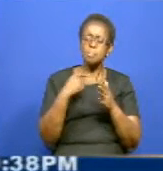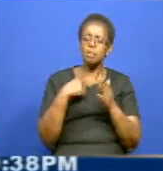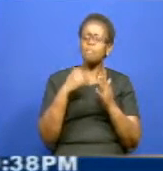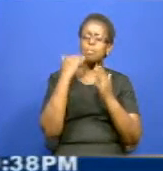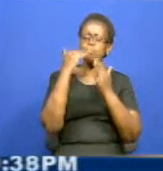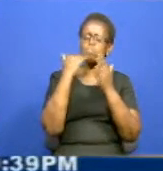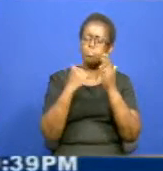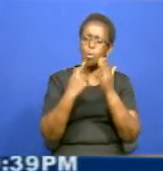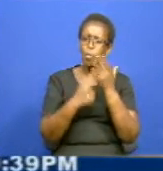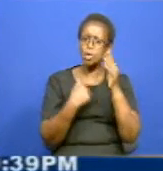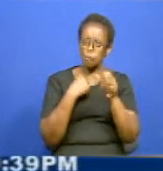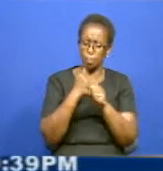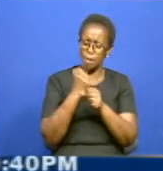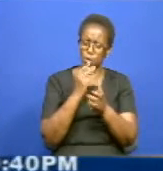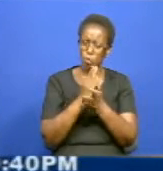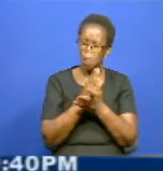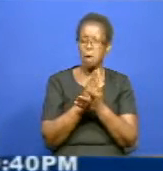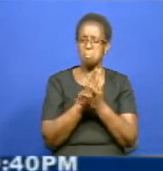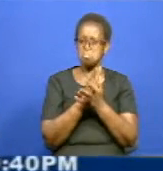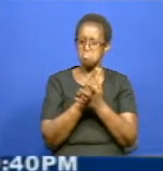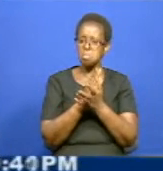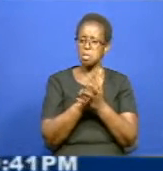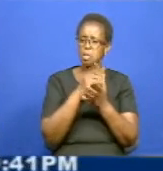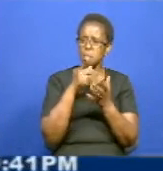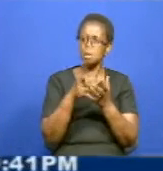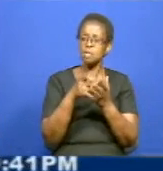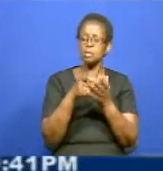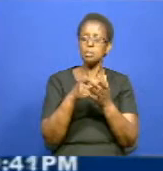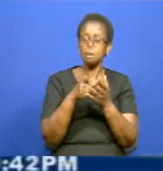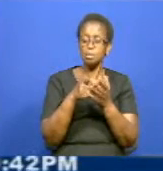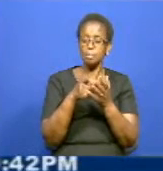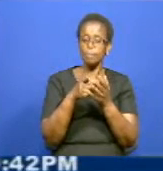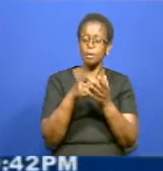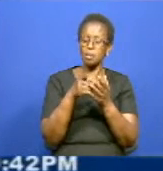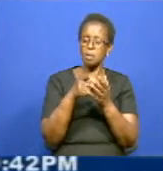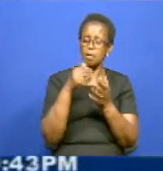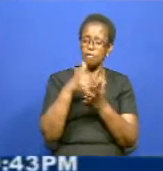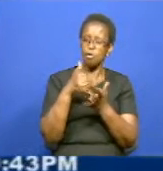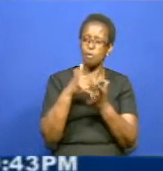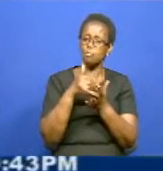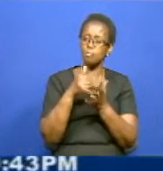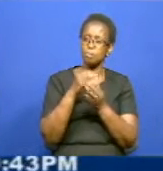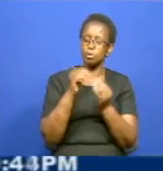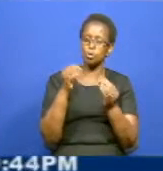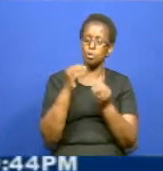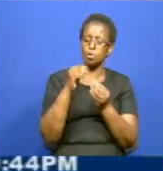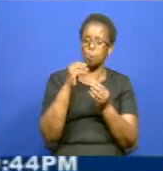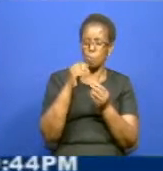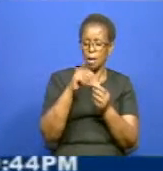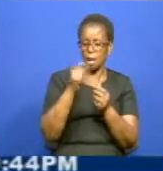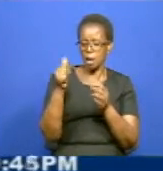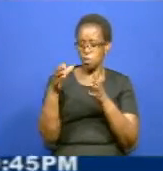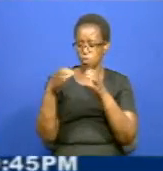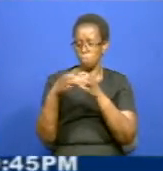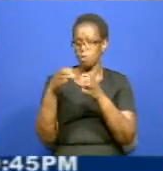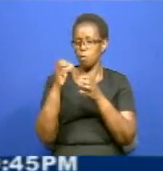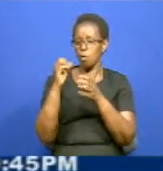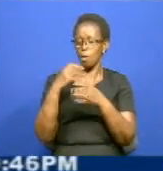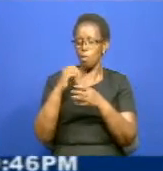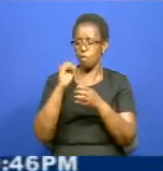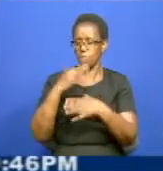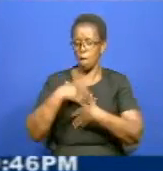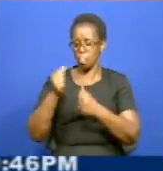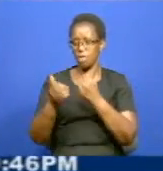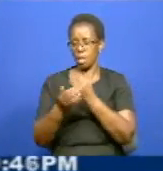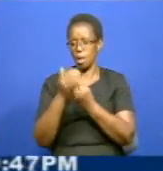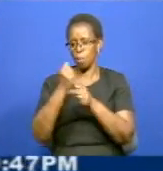this cadre is not left out in any allowance that will apply to the other healthcare workers in the future. Thank you, Mr. Speaker.